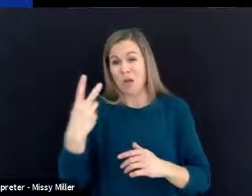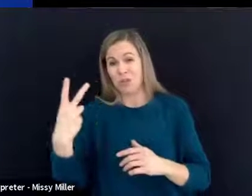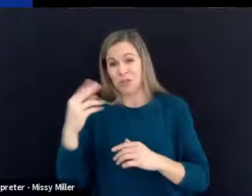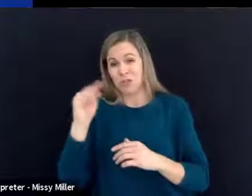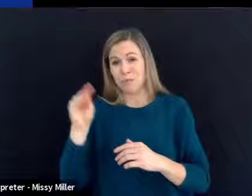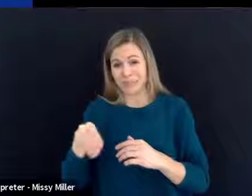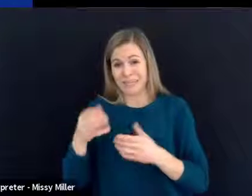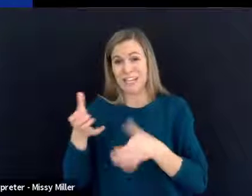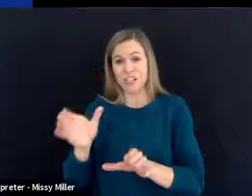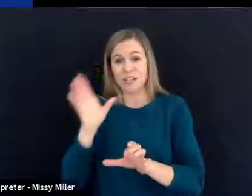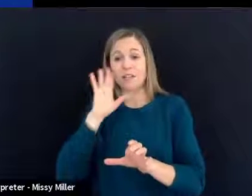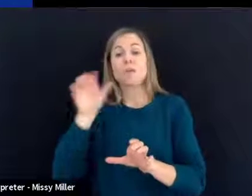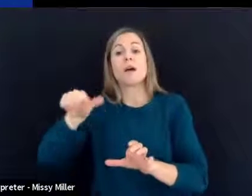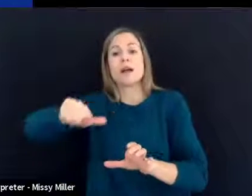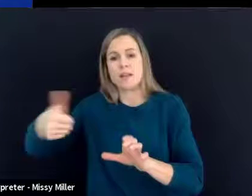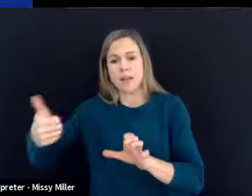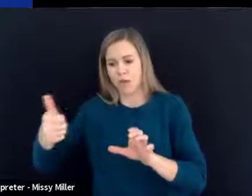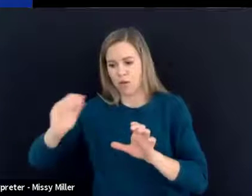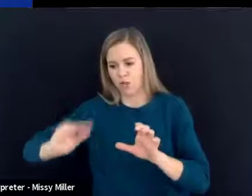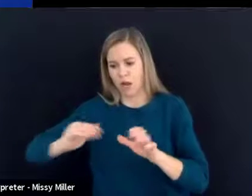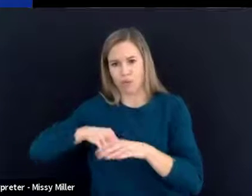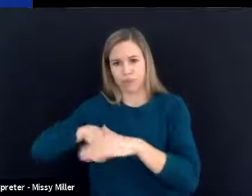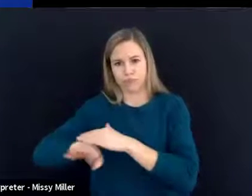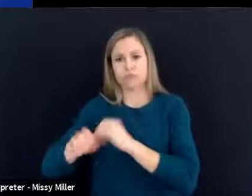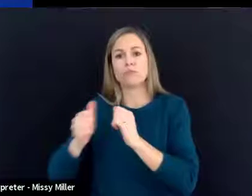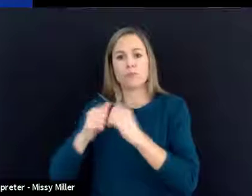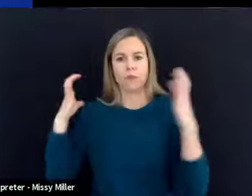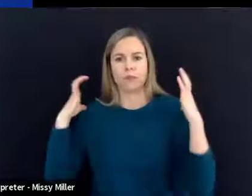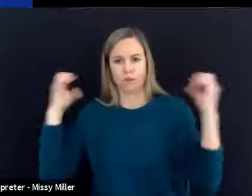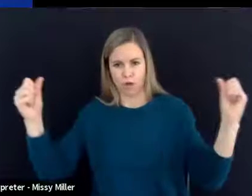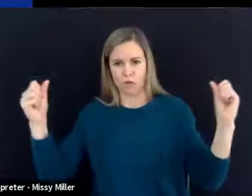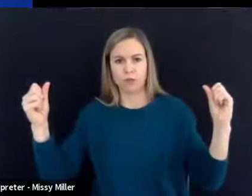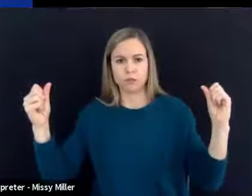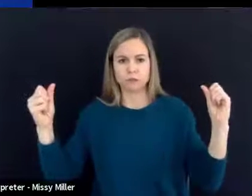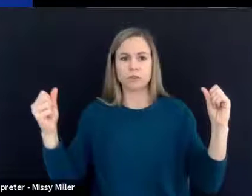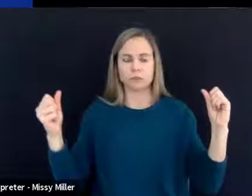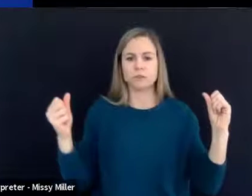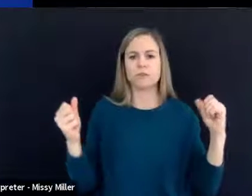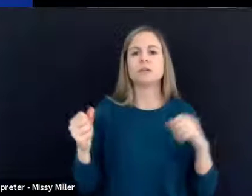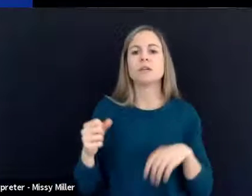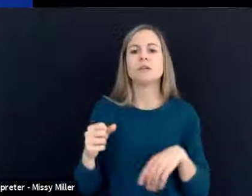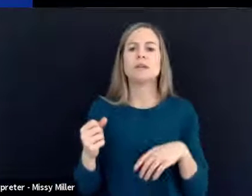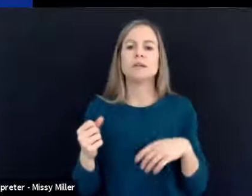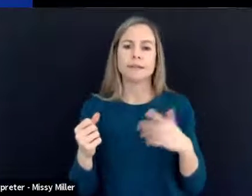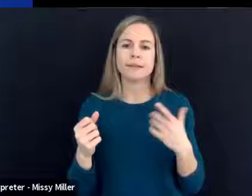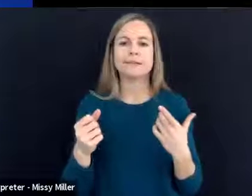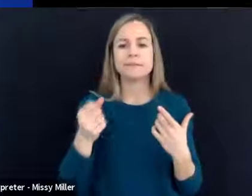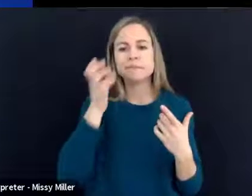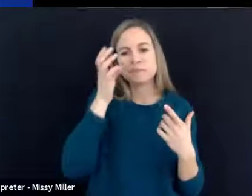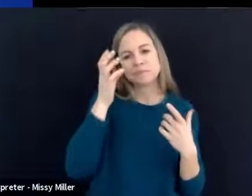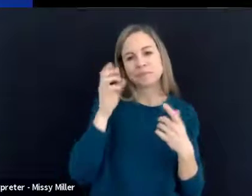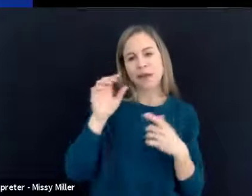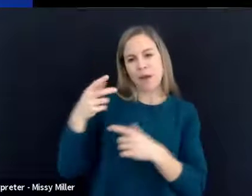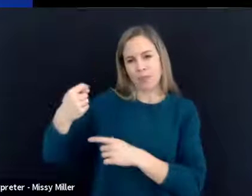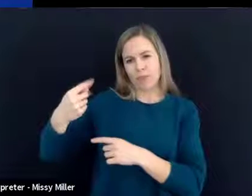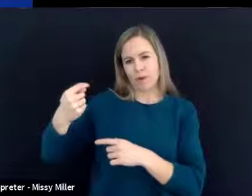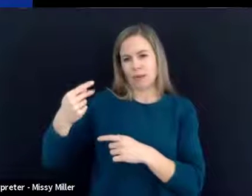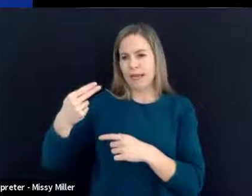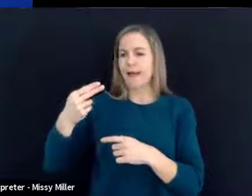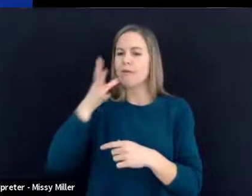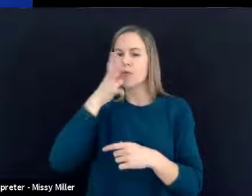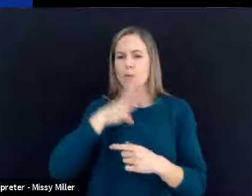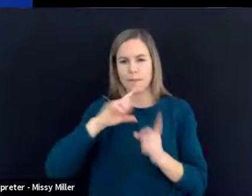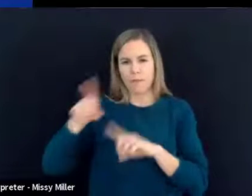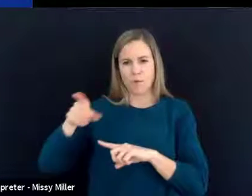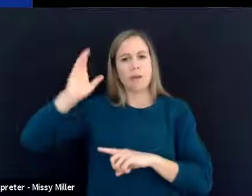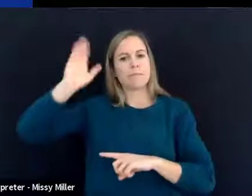having another child with CHARGE. And you will learn a little bit when the women present on